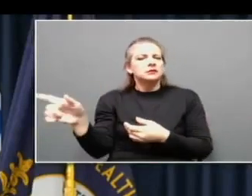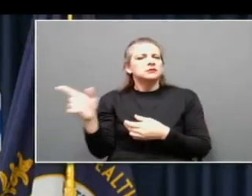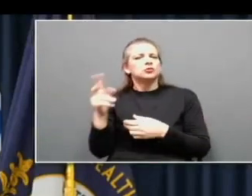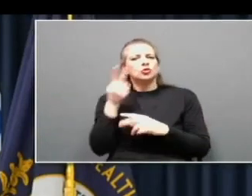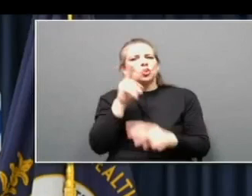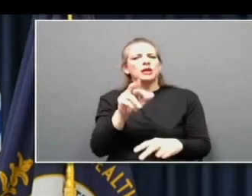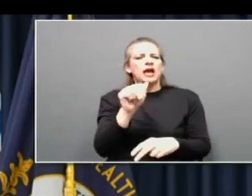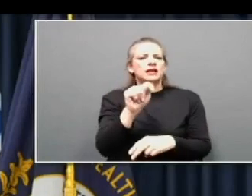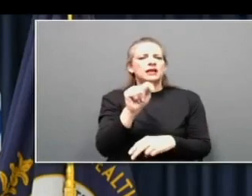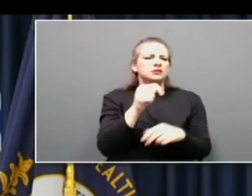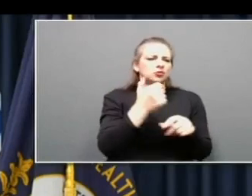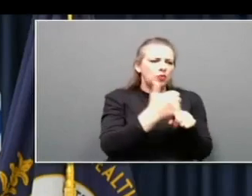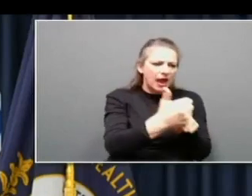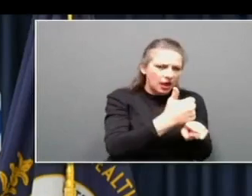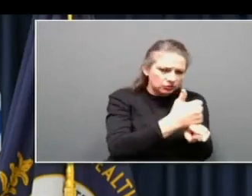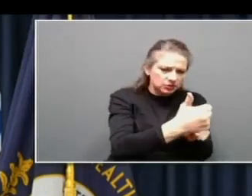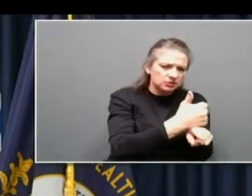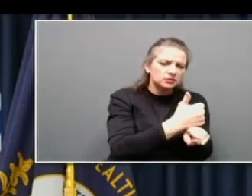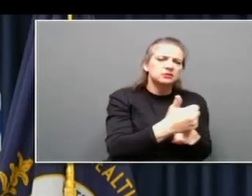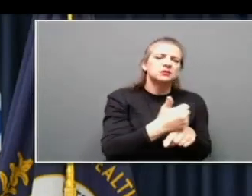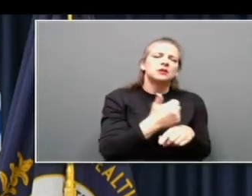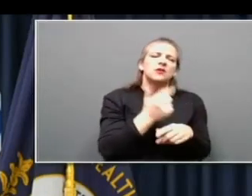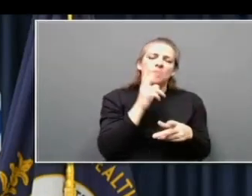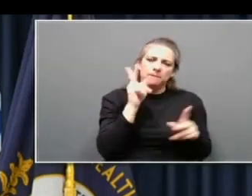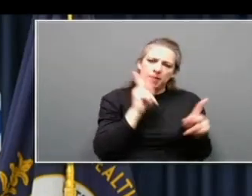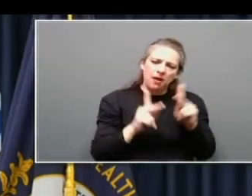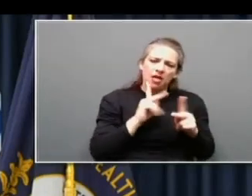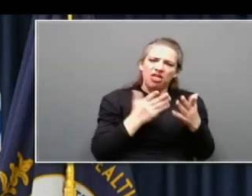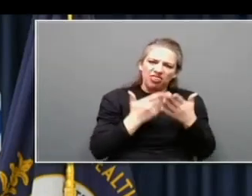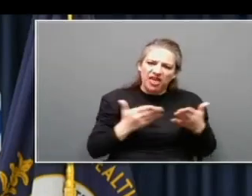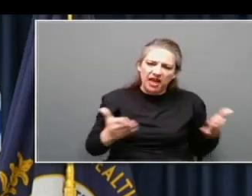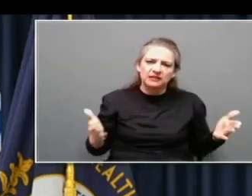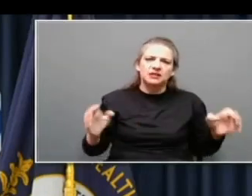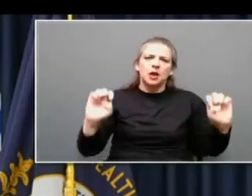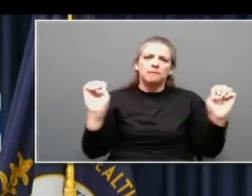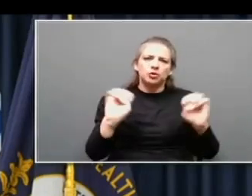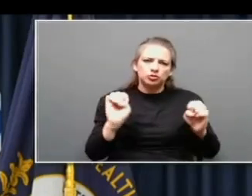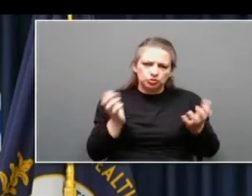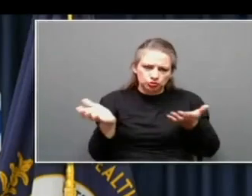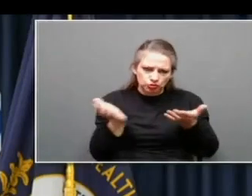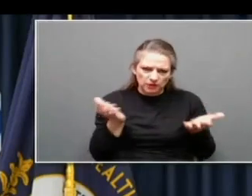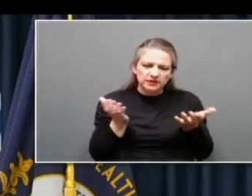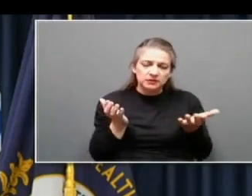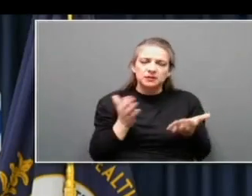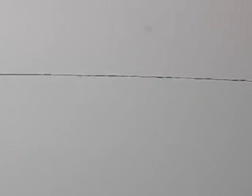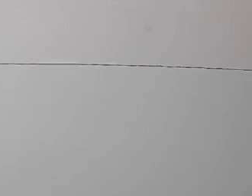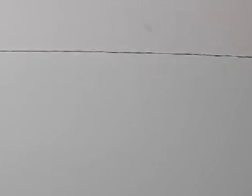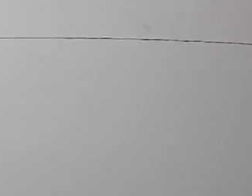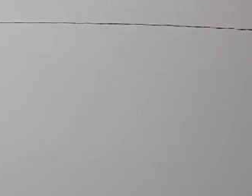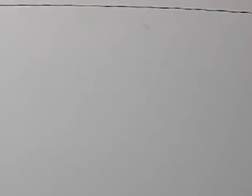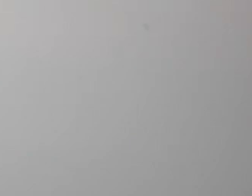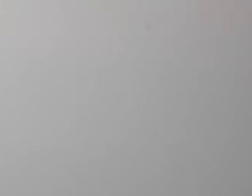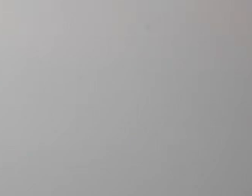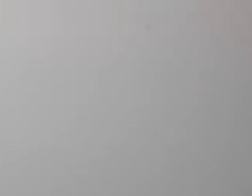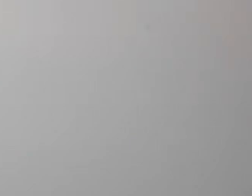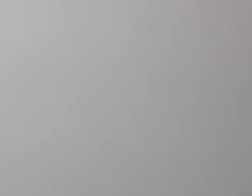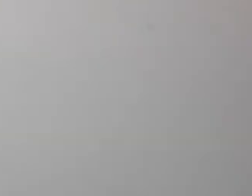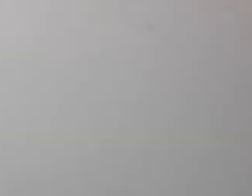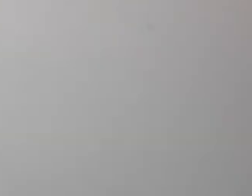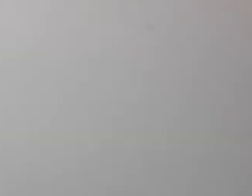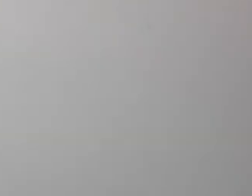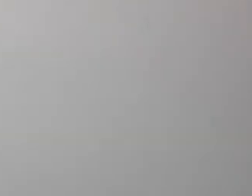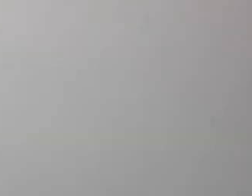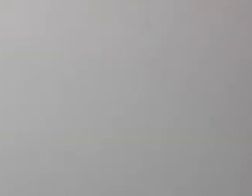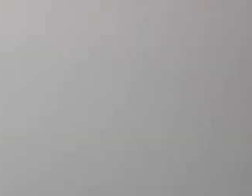routes for moving goods and people, as well as emergency services. Please be patient with them. Governor Beshear says